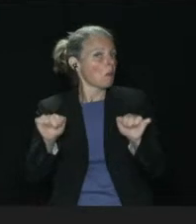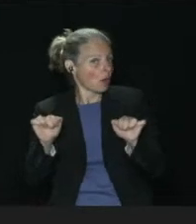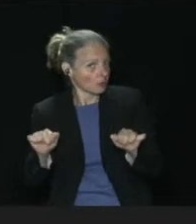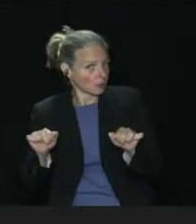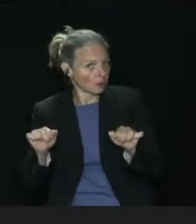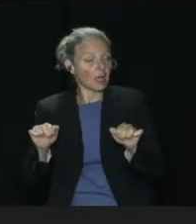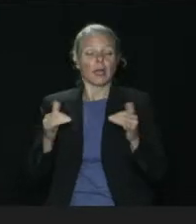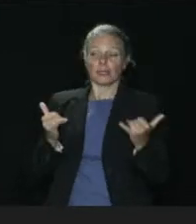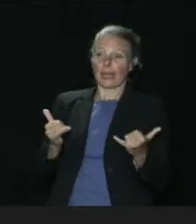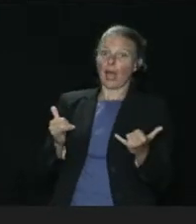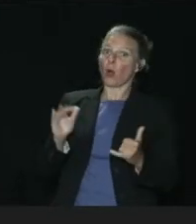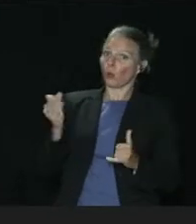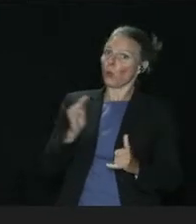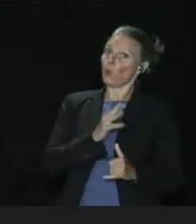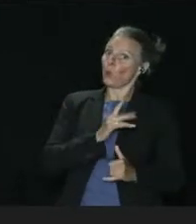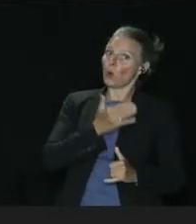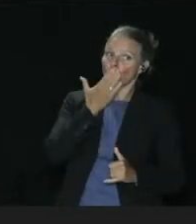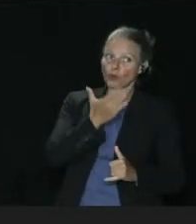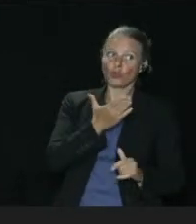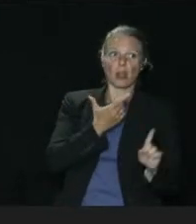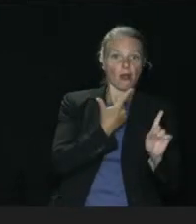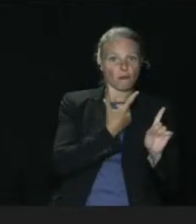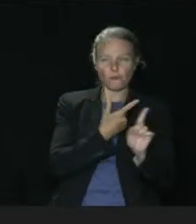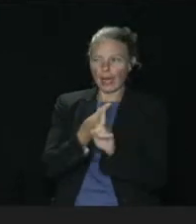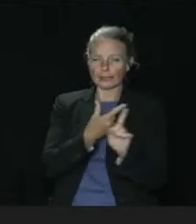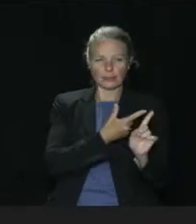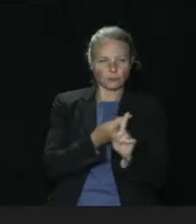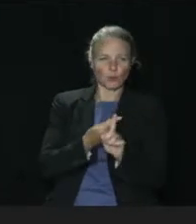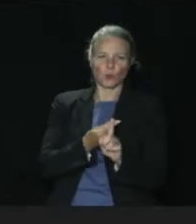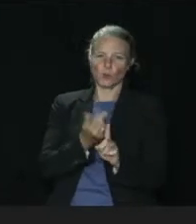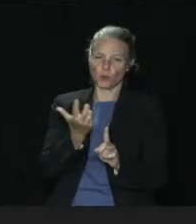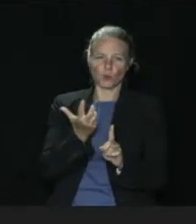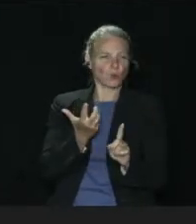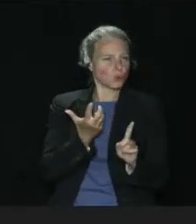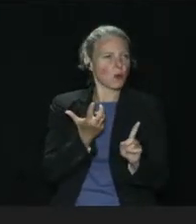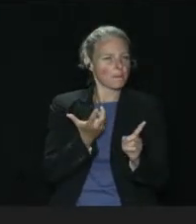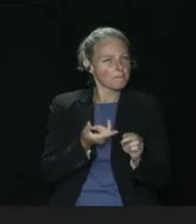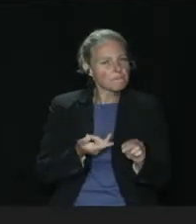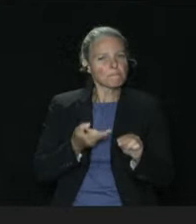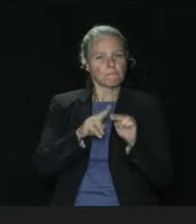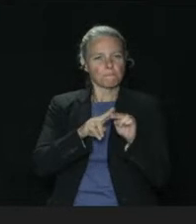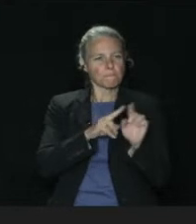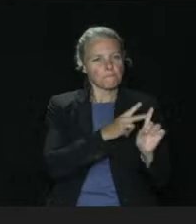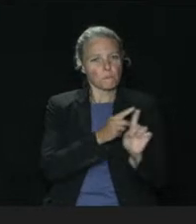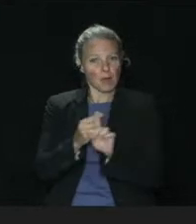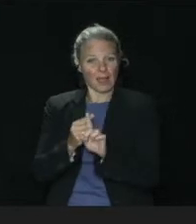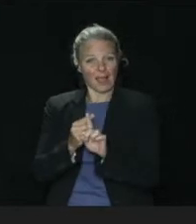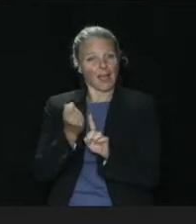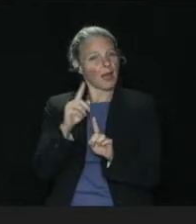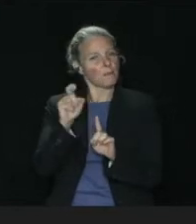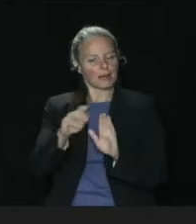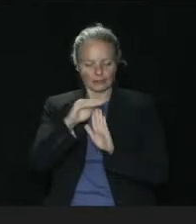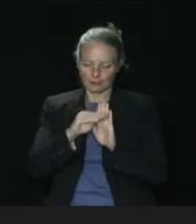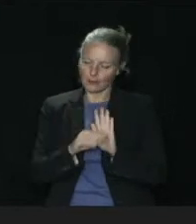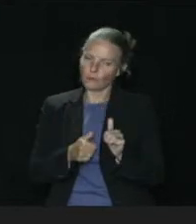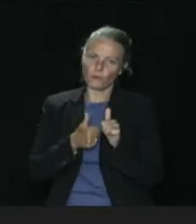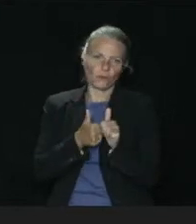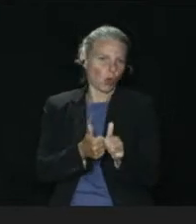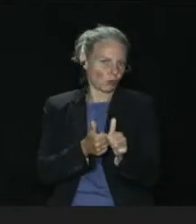their vaccination programs, but we must keep public health measures up.